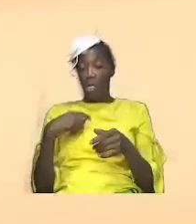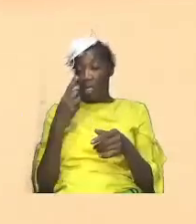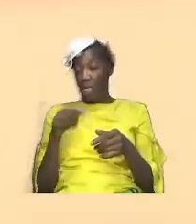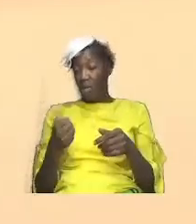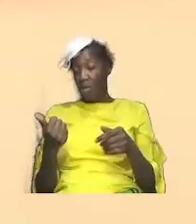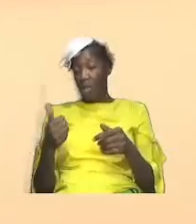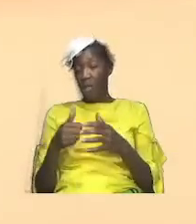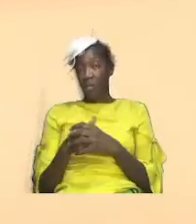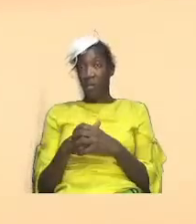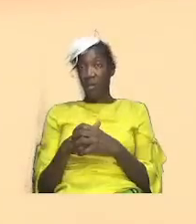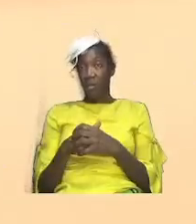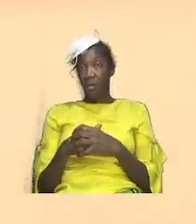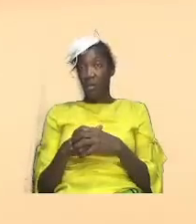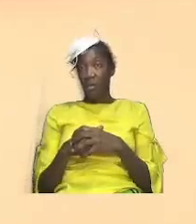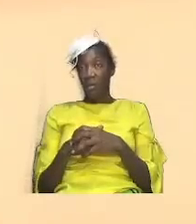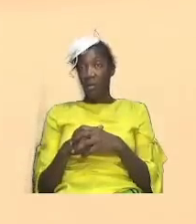otherwise.